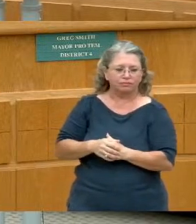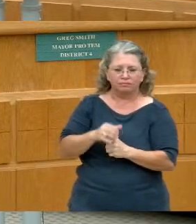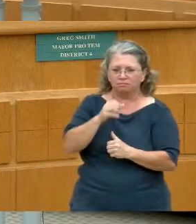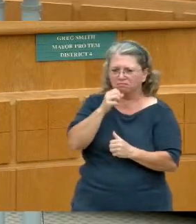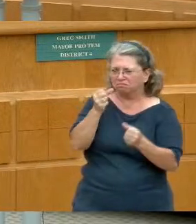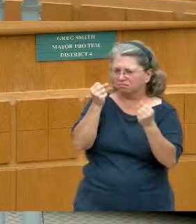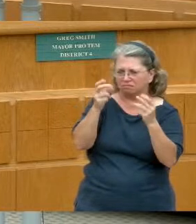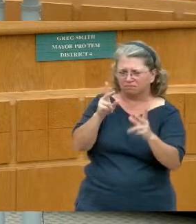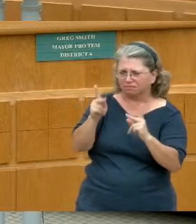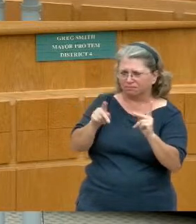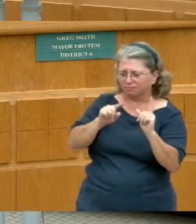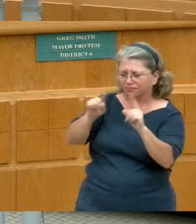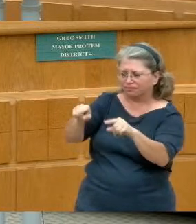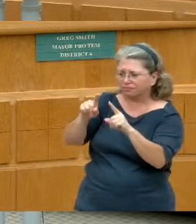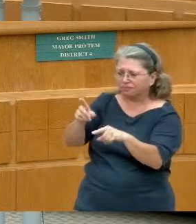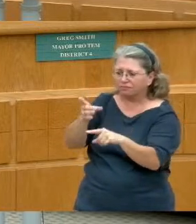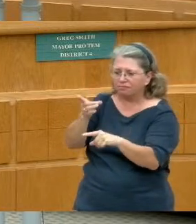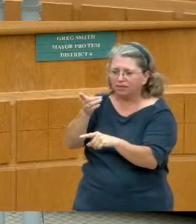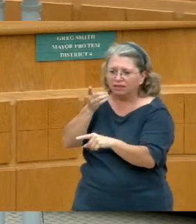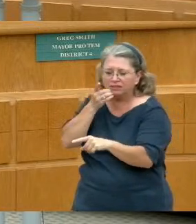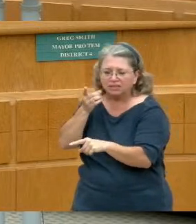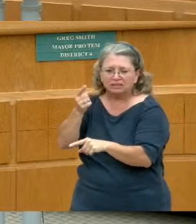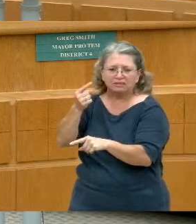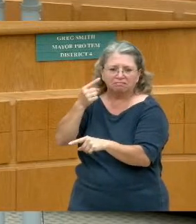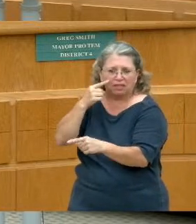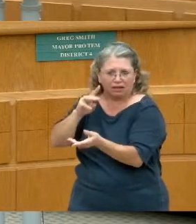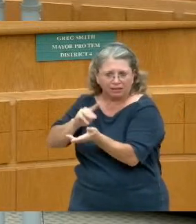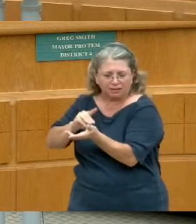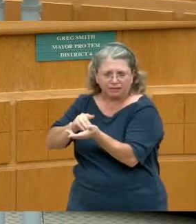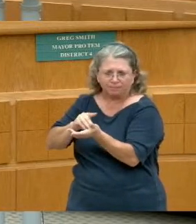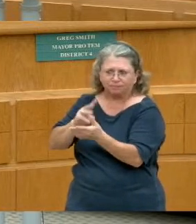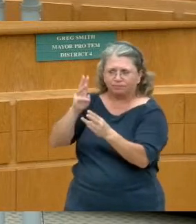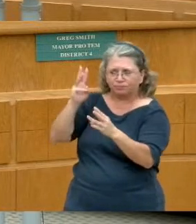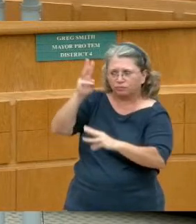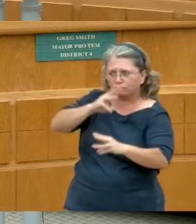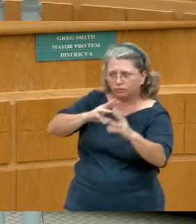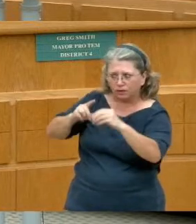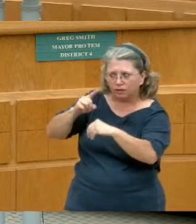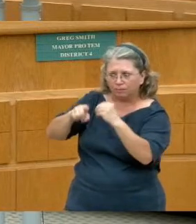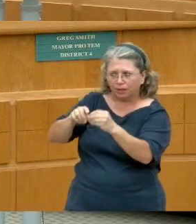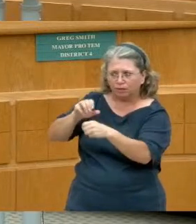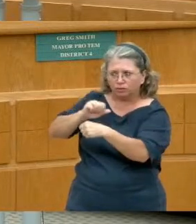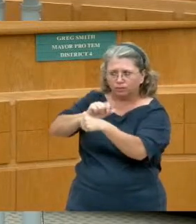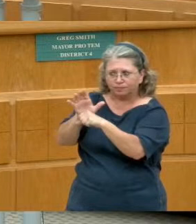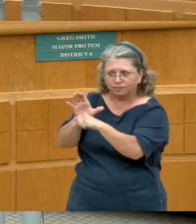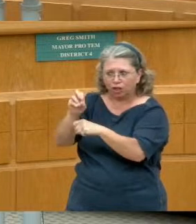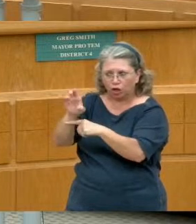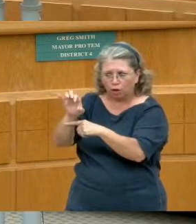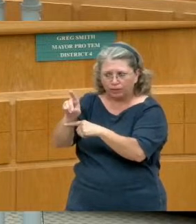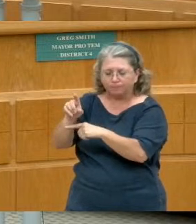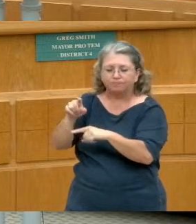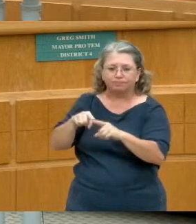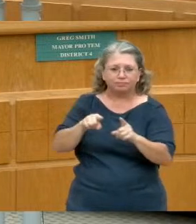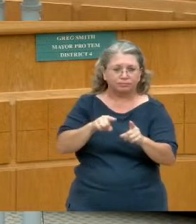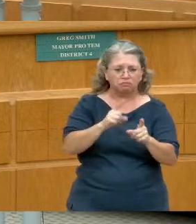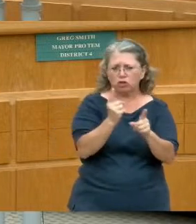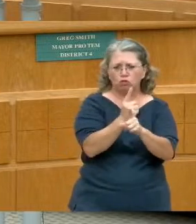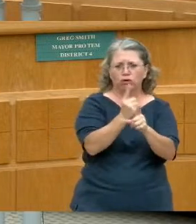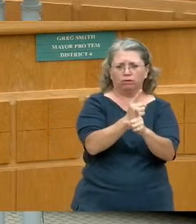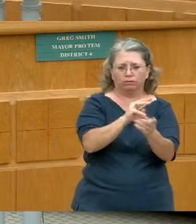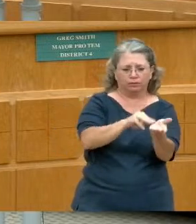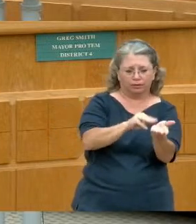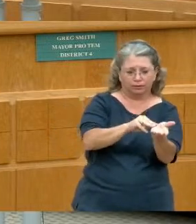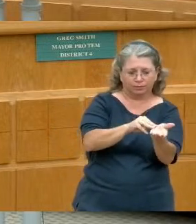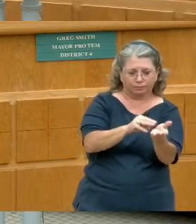thinking COVID-19 as much when they go there versus, I mean, we're all thinking COVID-19 with the doctor's office and the hospital,